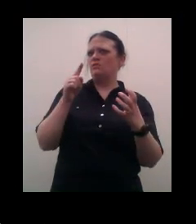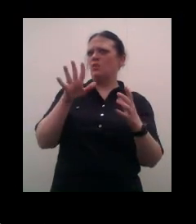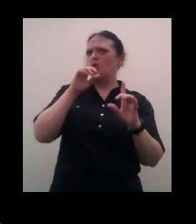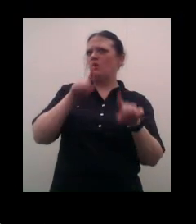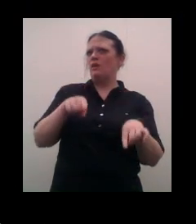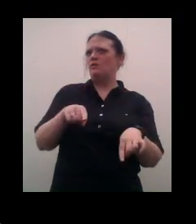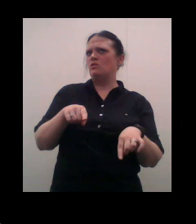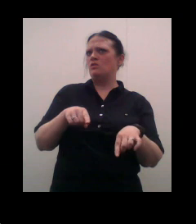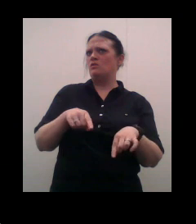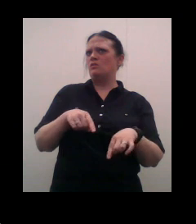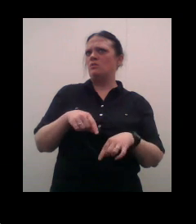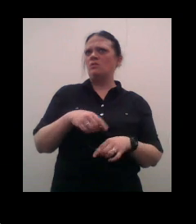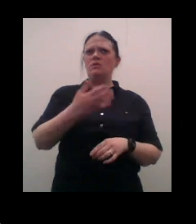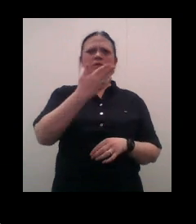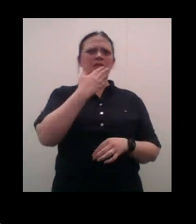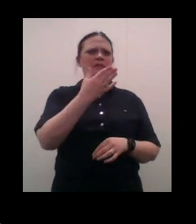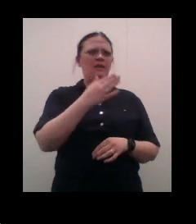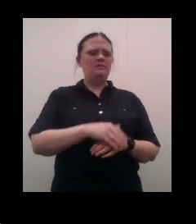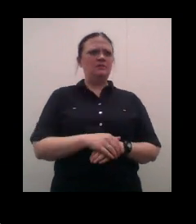answers, Mark. Okay, thanks, David.